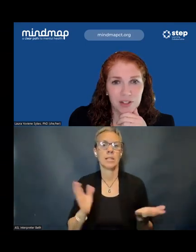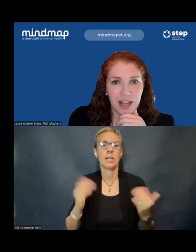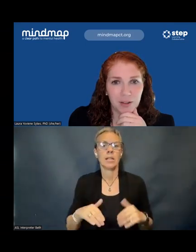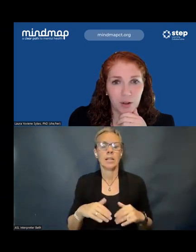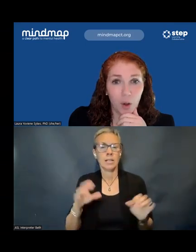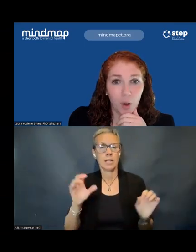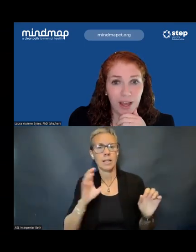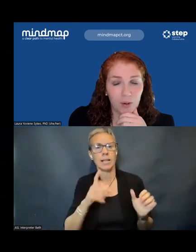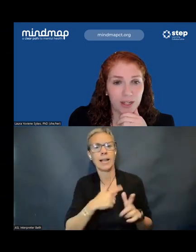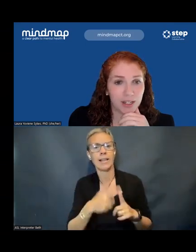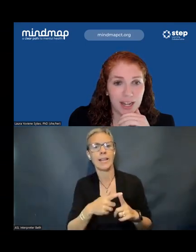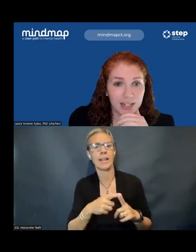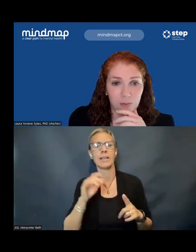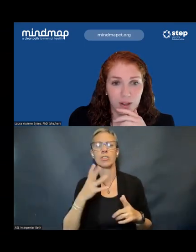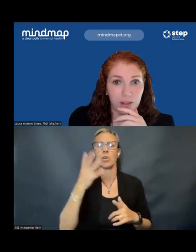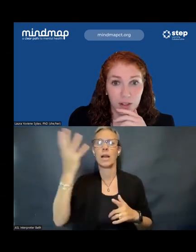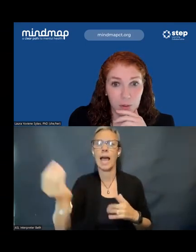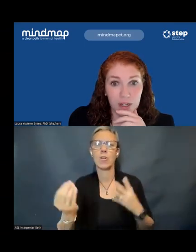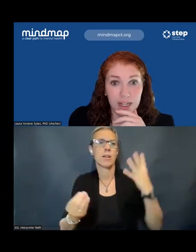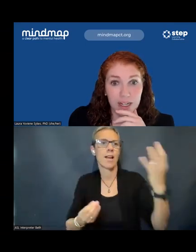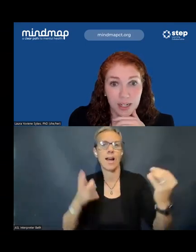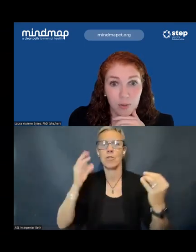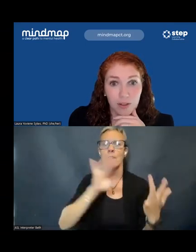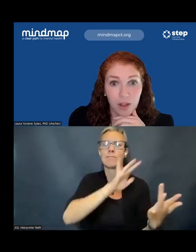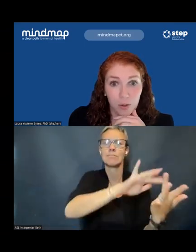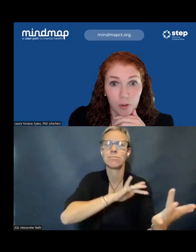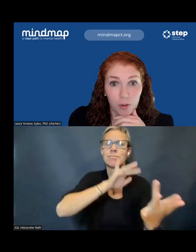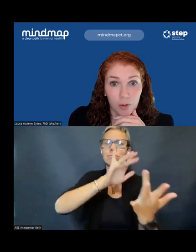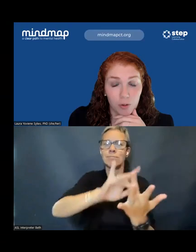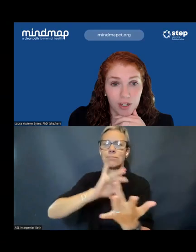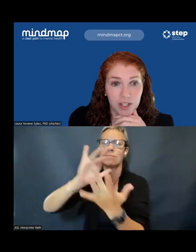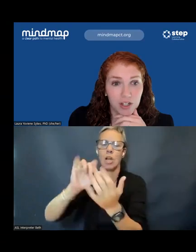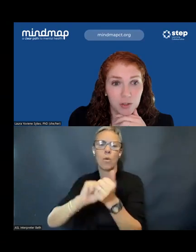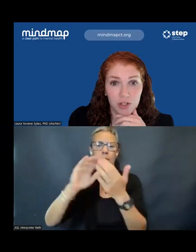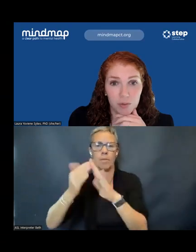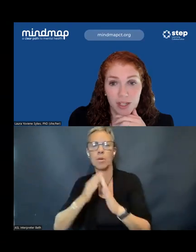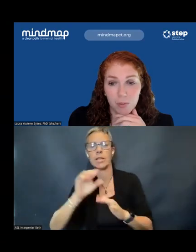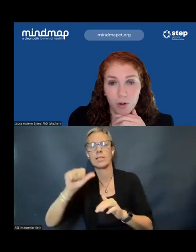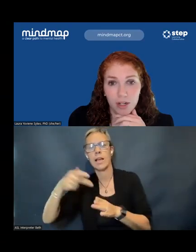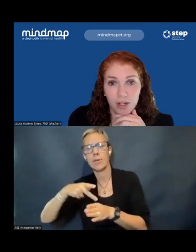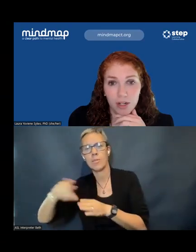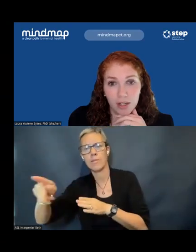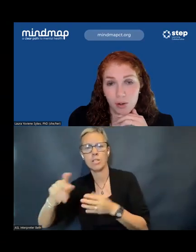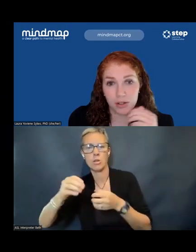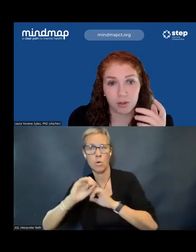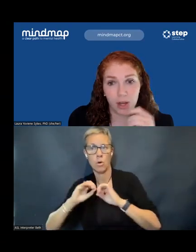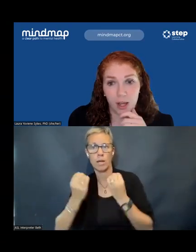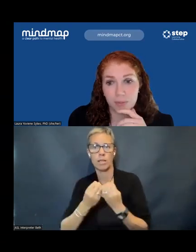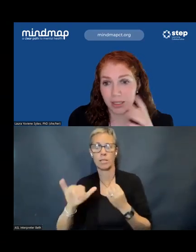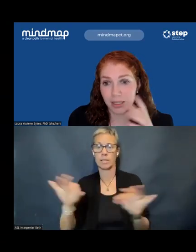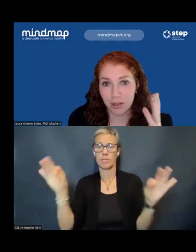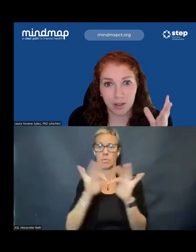And then there's that going out and connecting with the community and connecting with other professional organizations, which is really important, including going